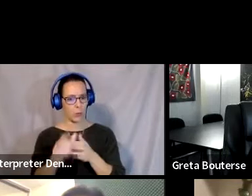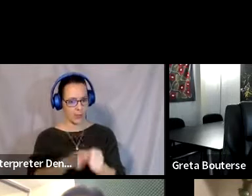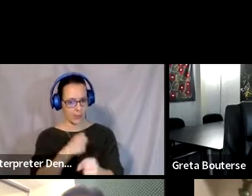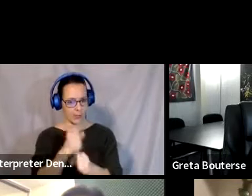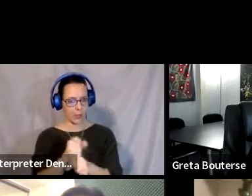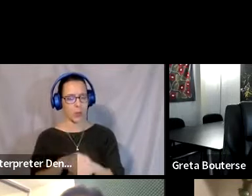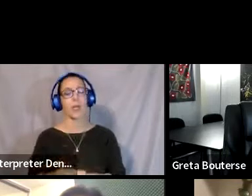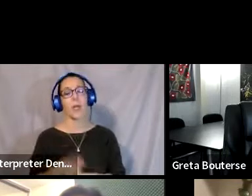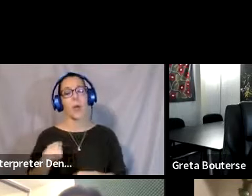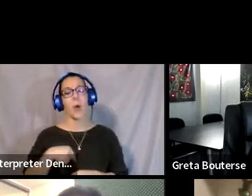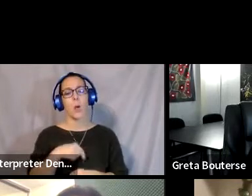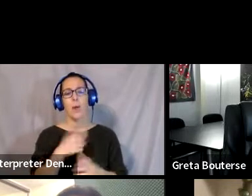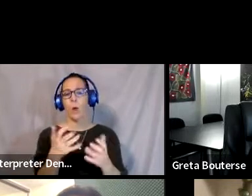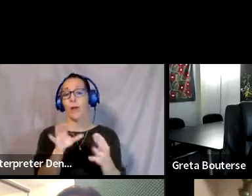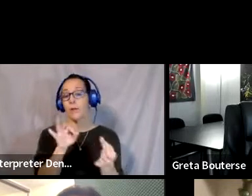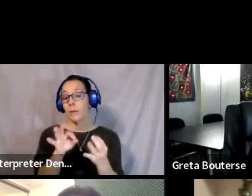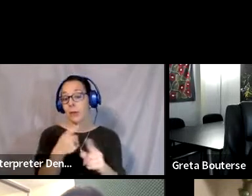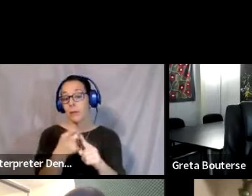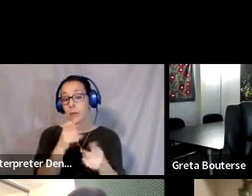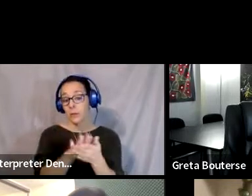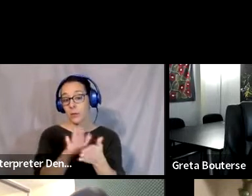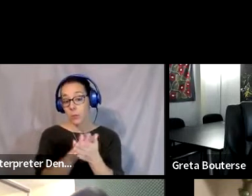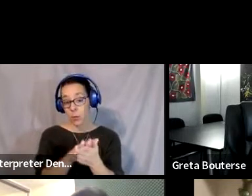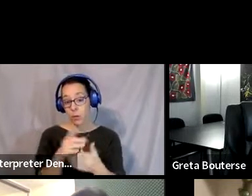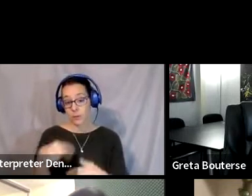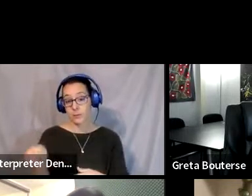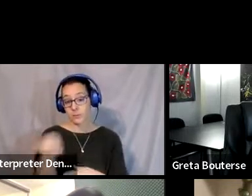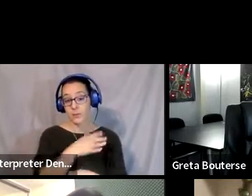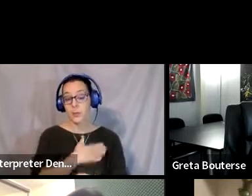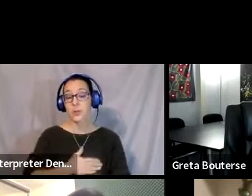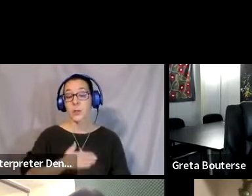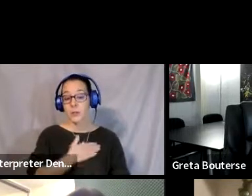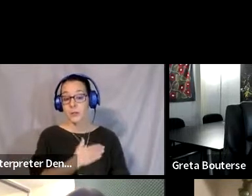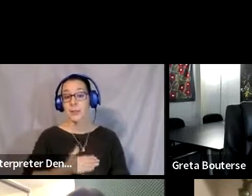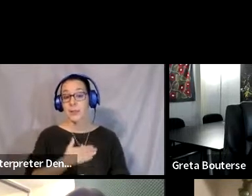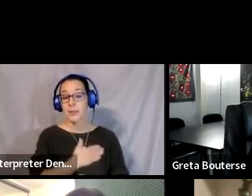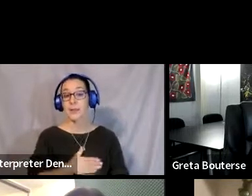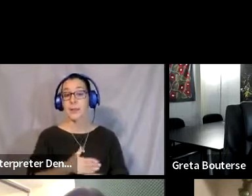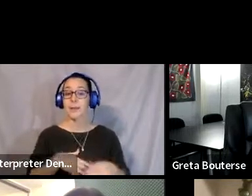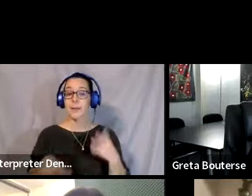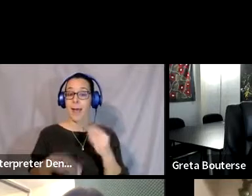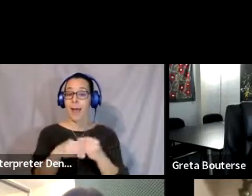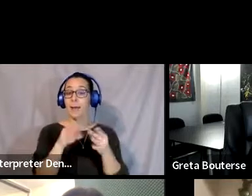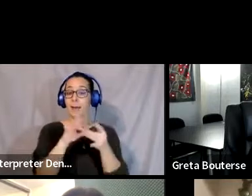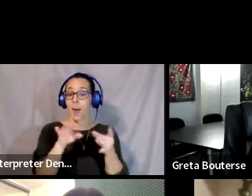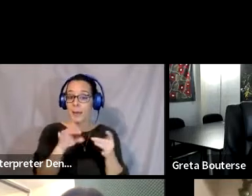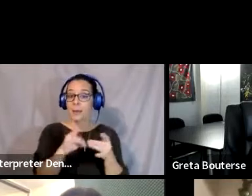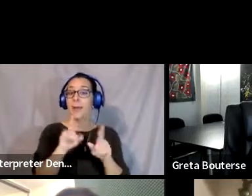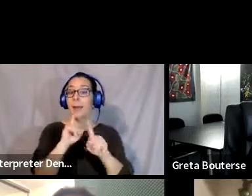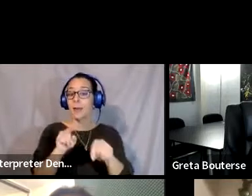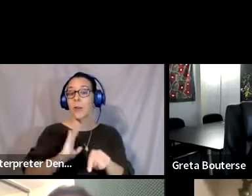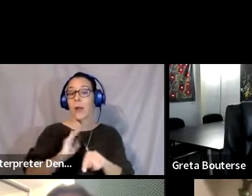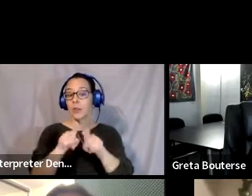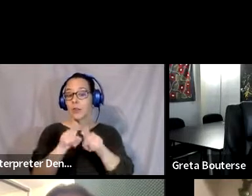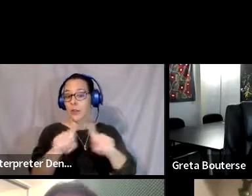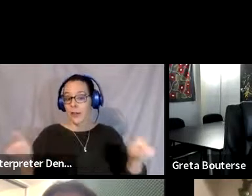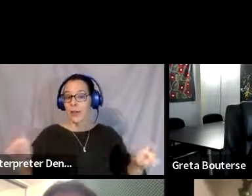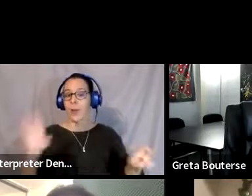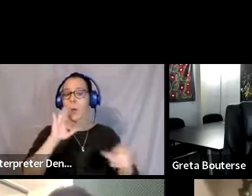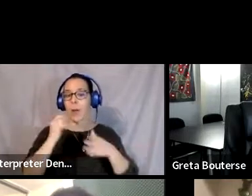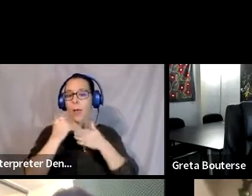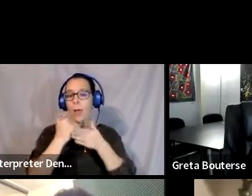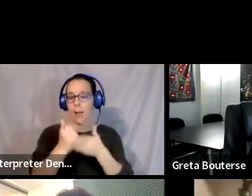feedback from our school community, so please continue to keep submitting your comments on our survey. That's going to help us drive future conversation with our